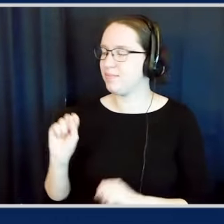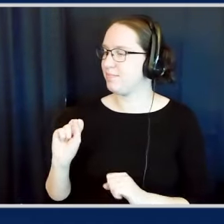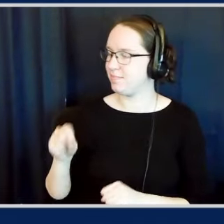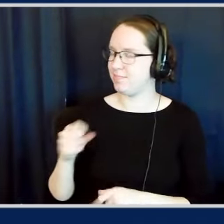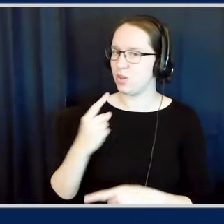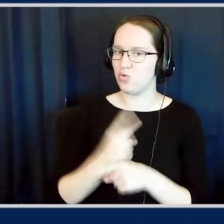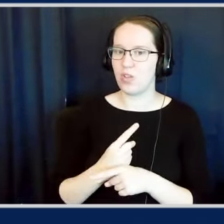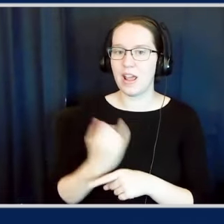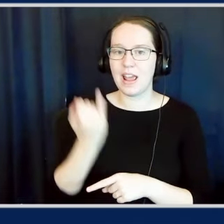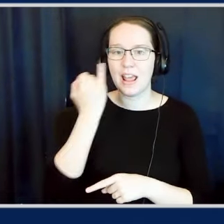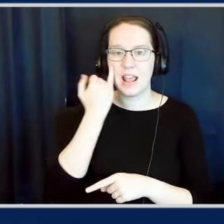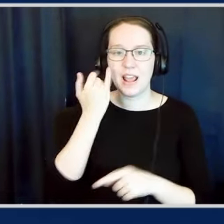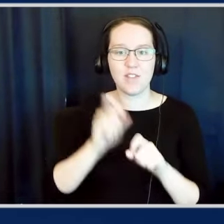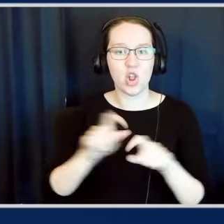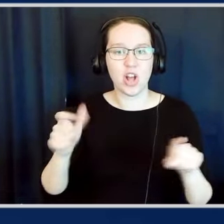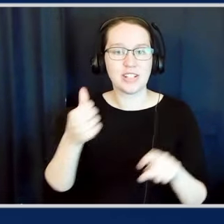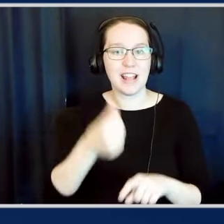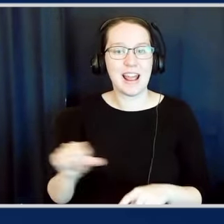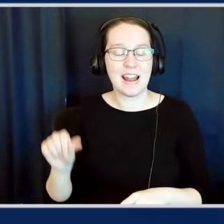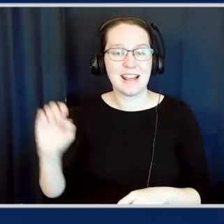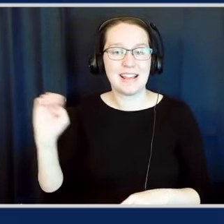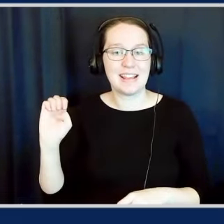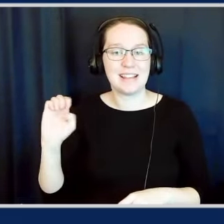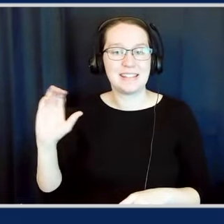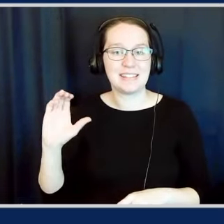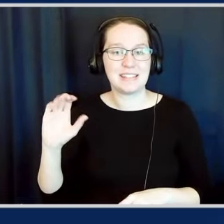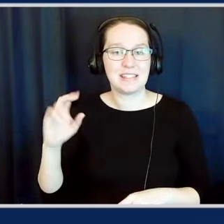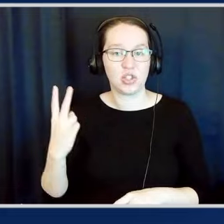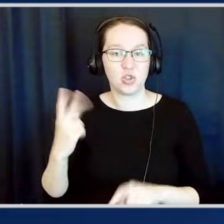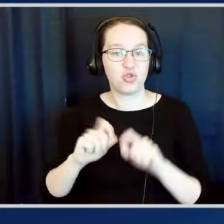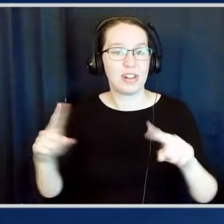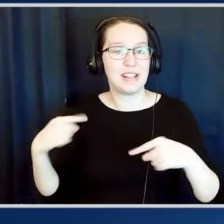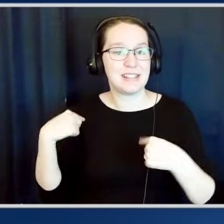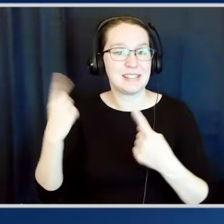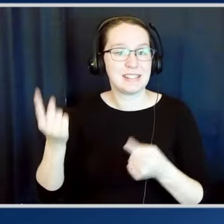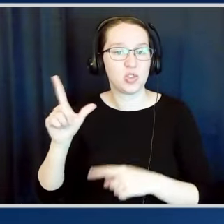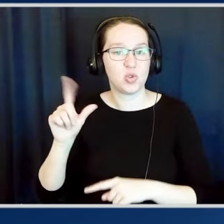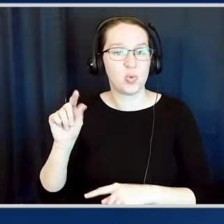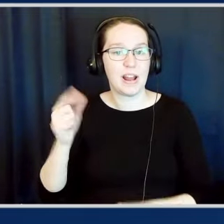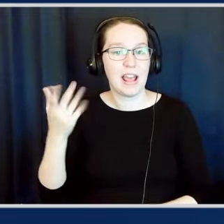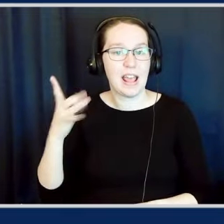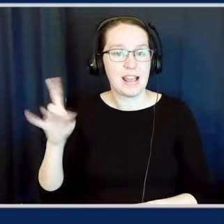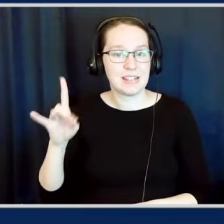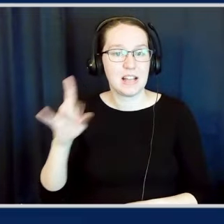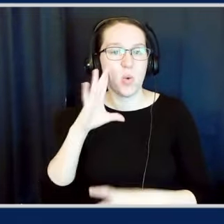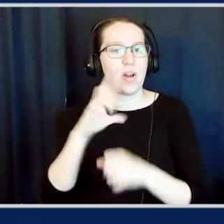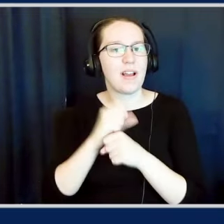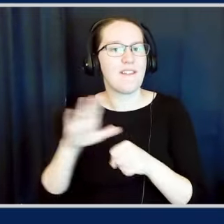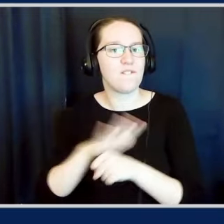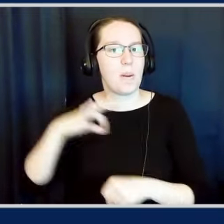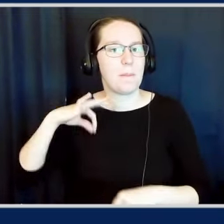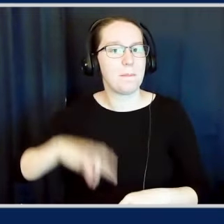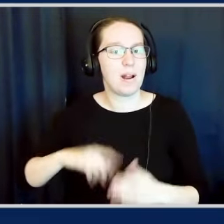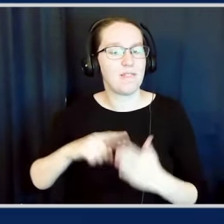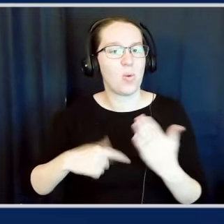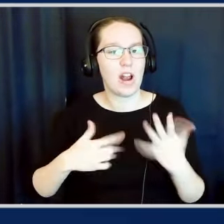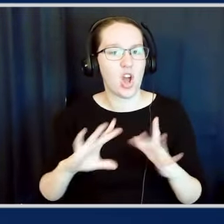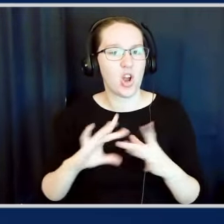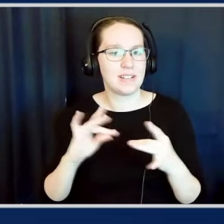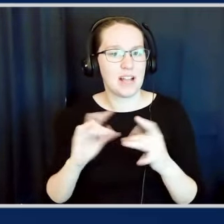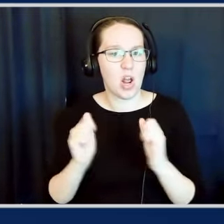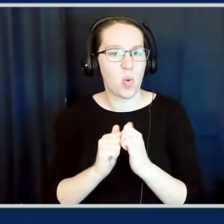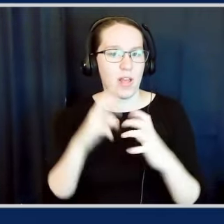If you are launching any EC2 instance released since 2018, you are getting the full benefit of what I said earlier in terms of confidential